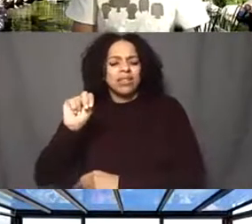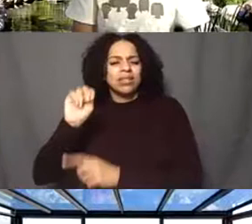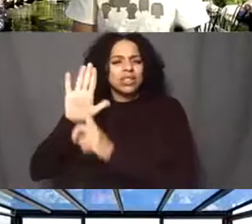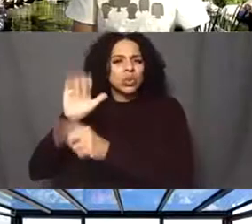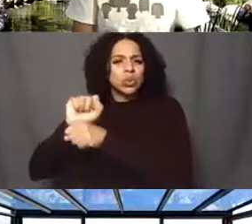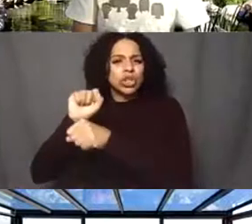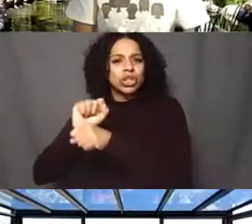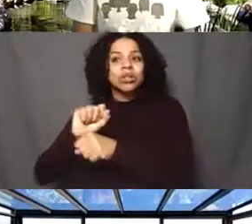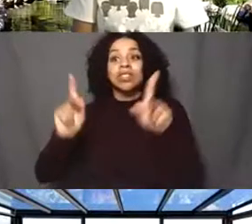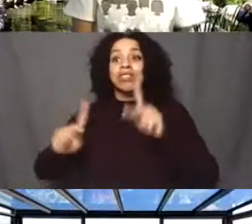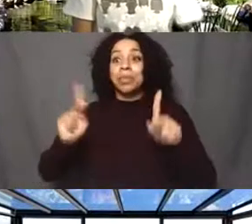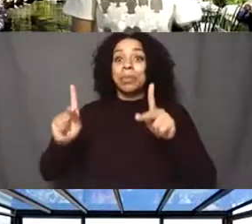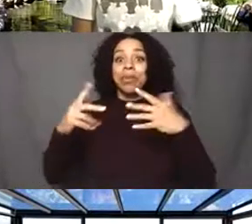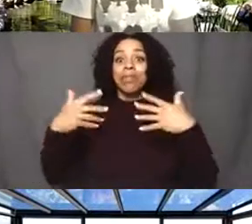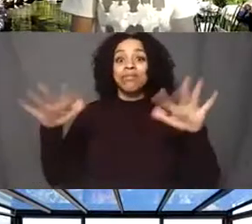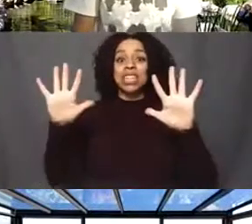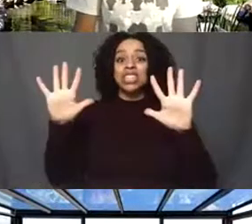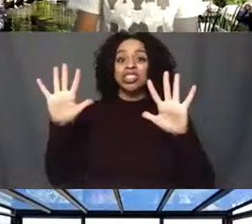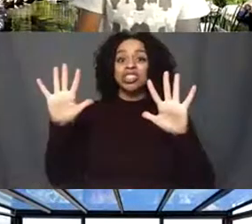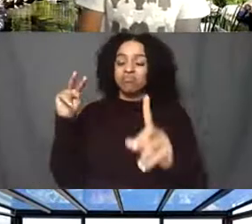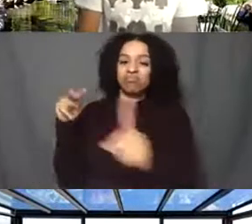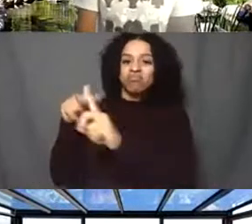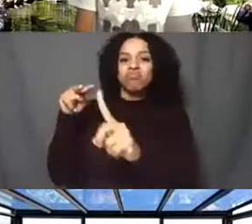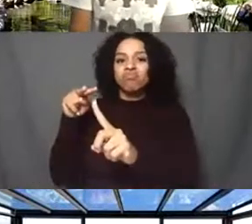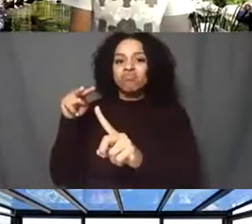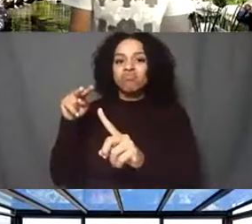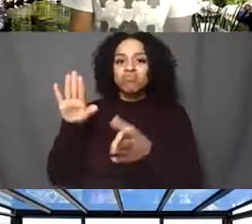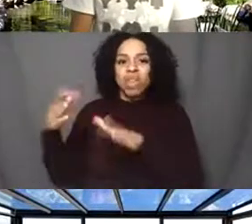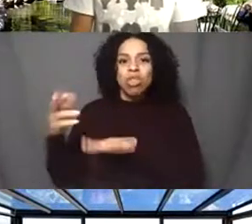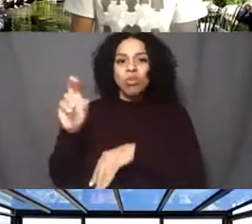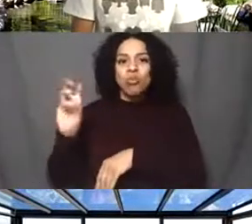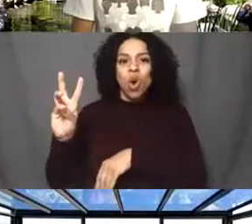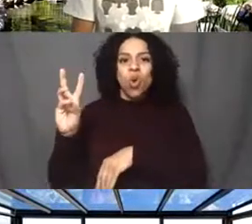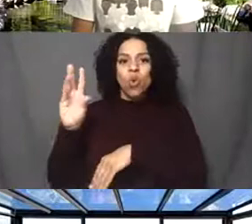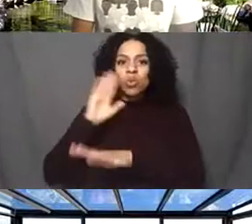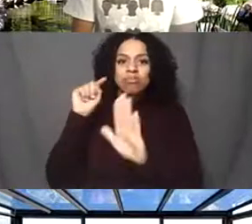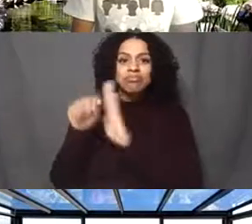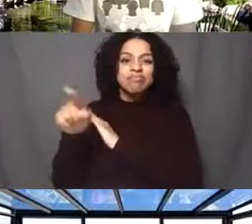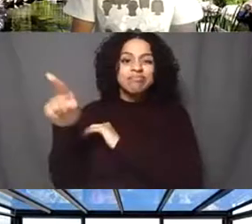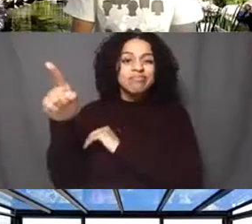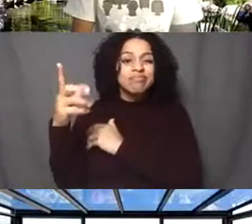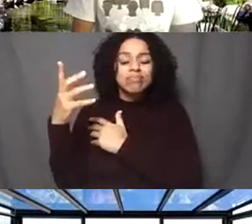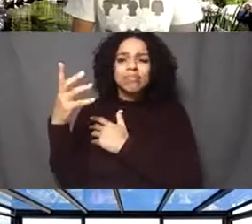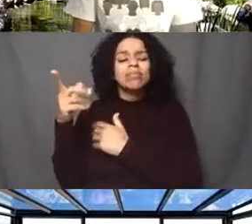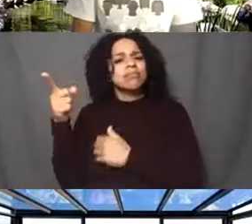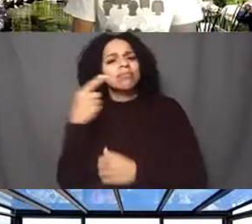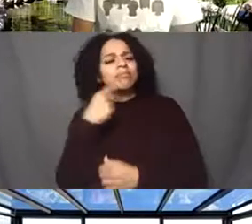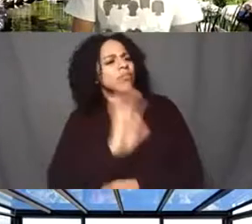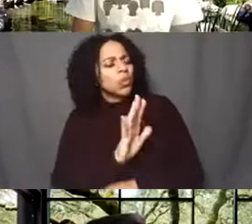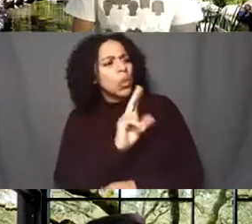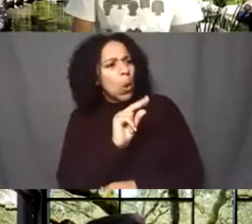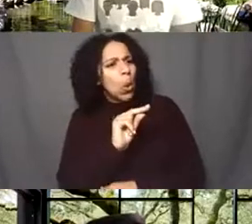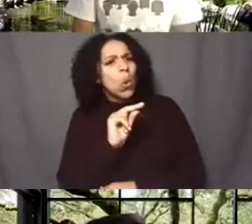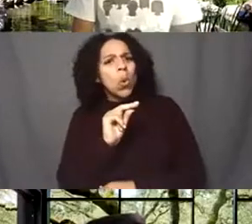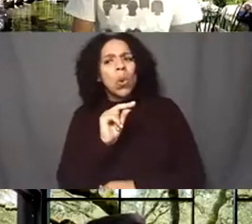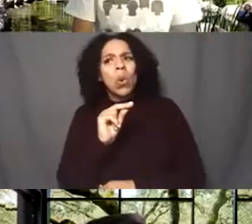of the crimes of which they've been convicted, and to say that they too are deserving of mercy and humanity. And as he always says,